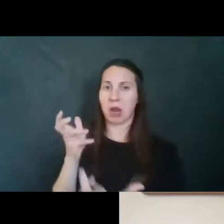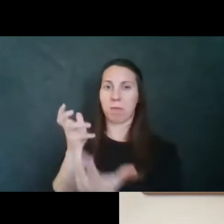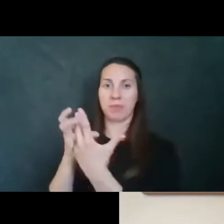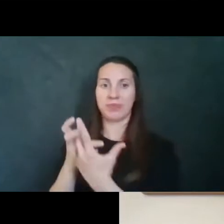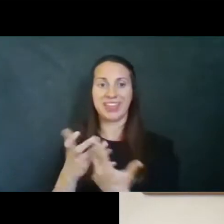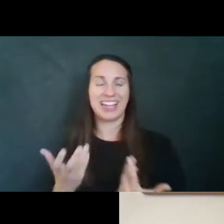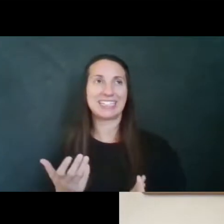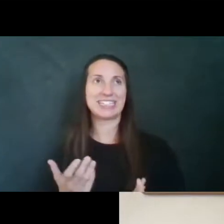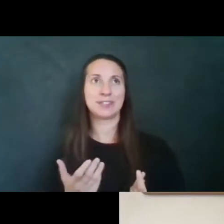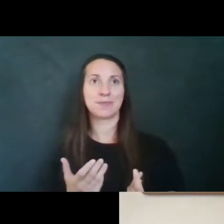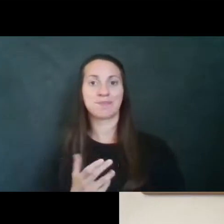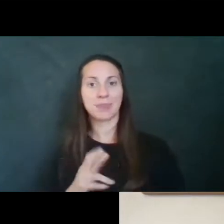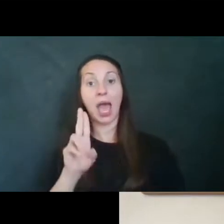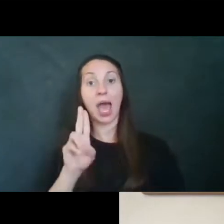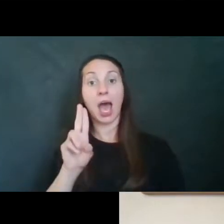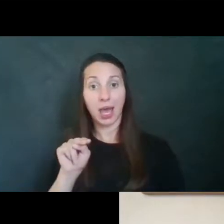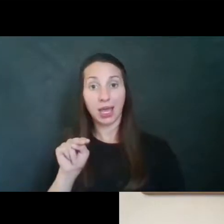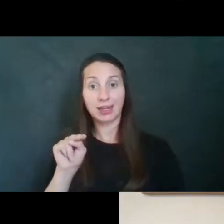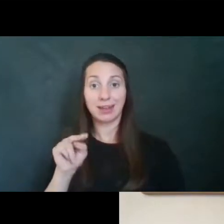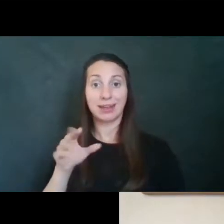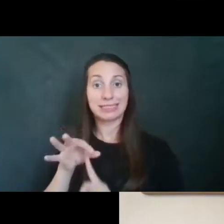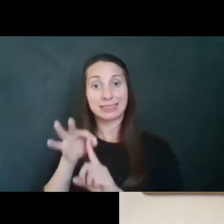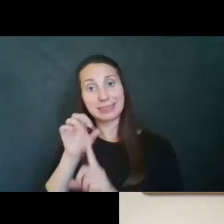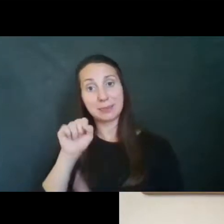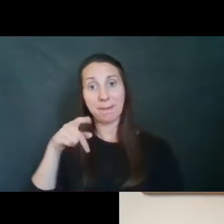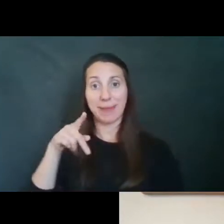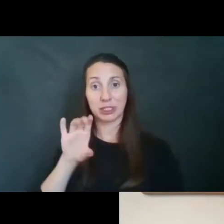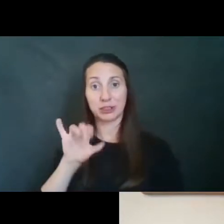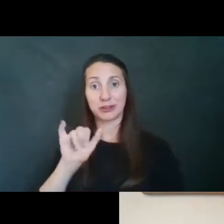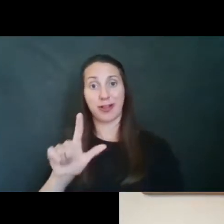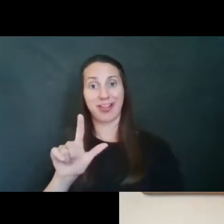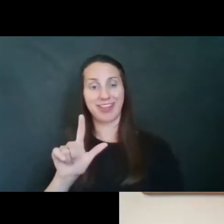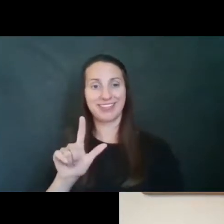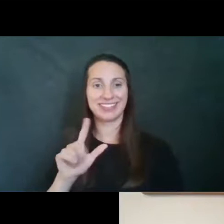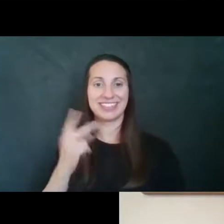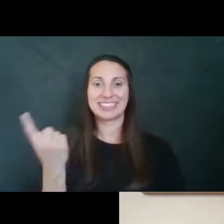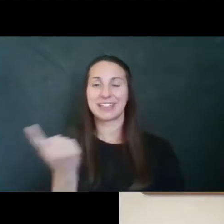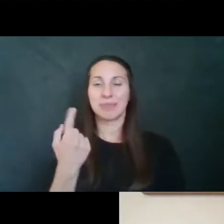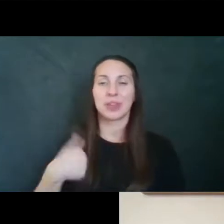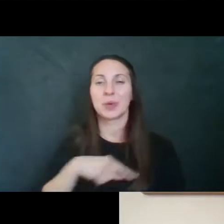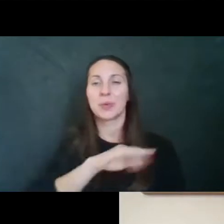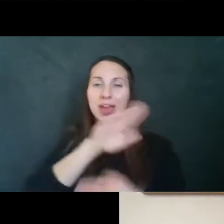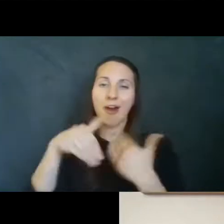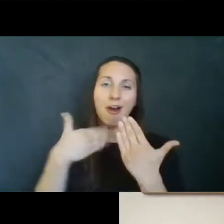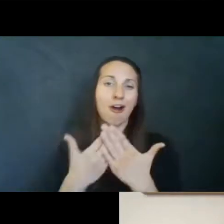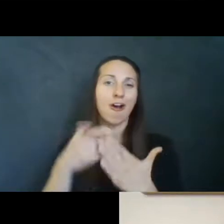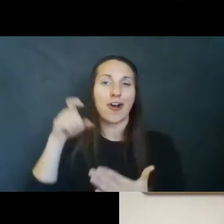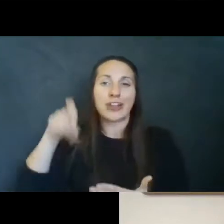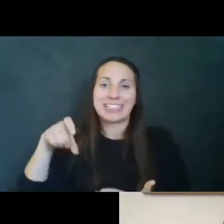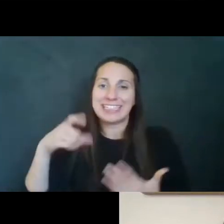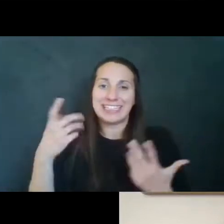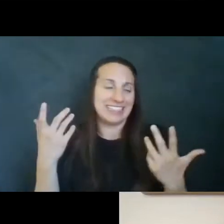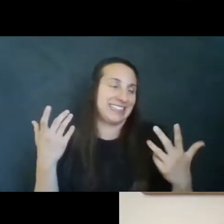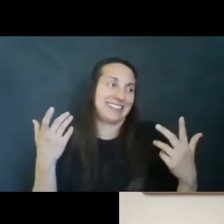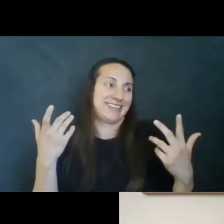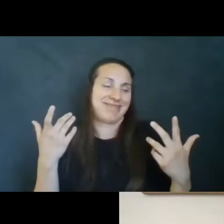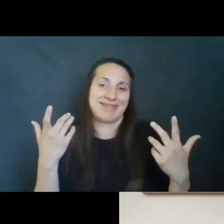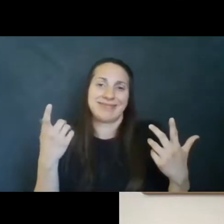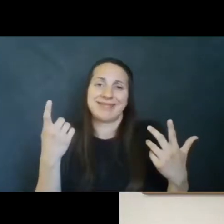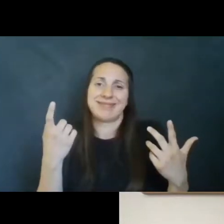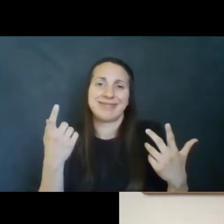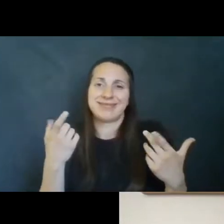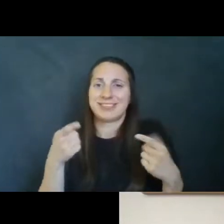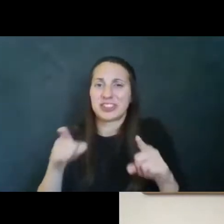unspecial that all of us need at any given point. So in this idea of we all need help at some